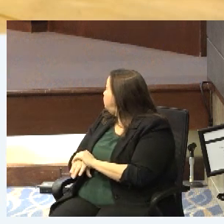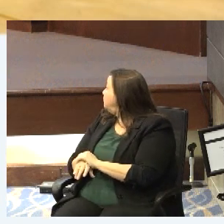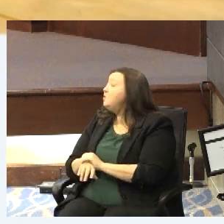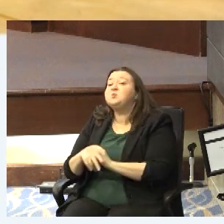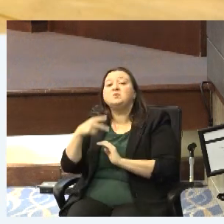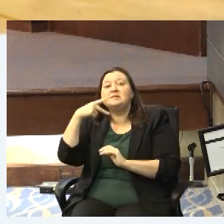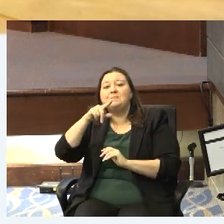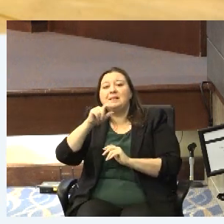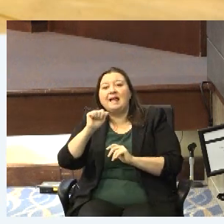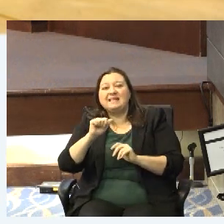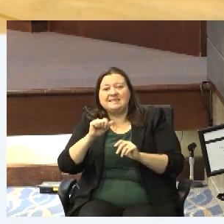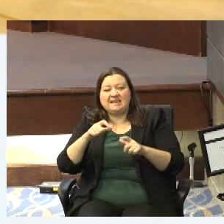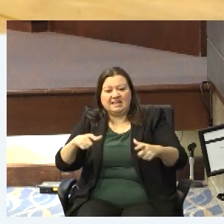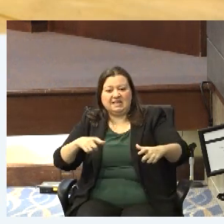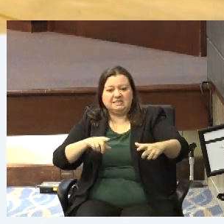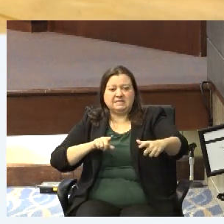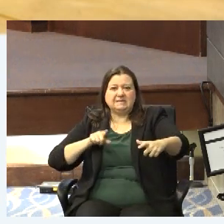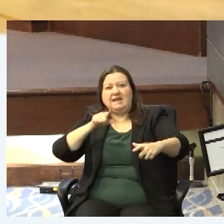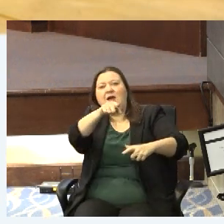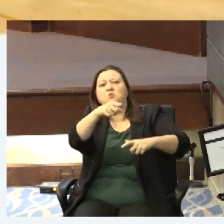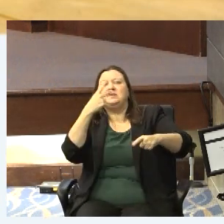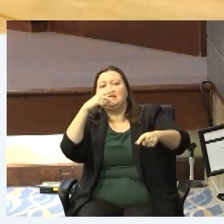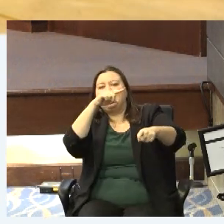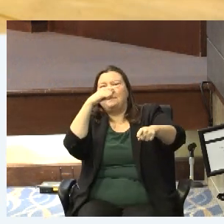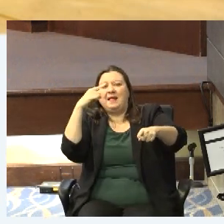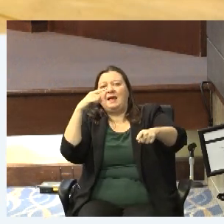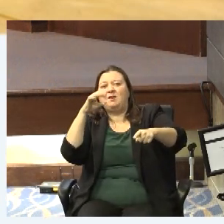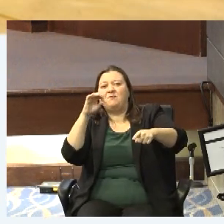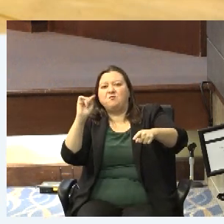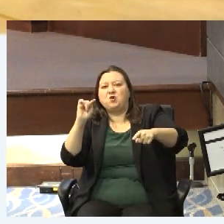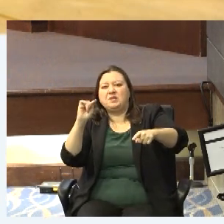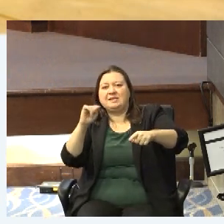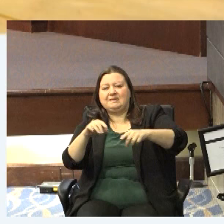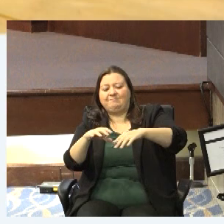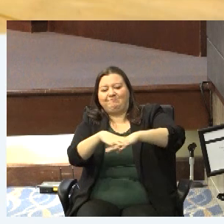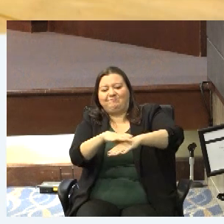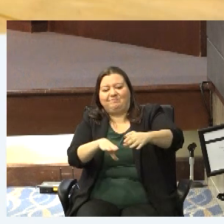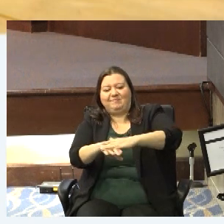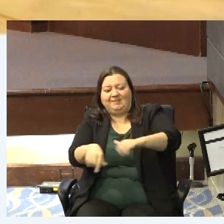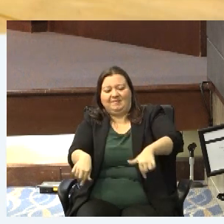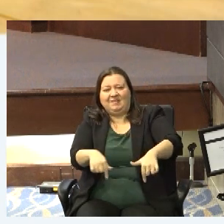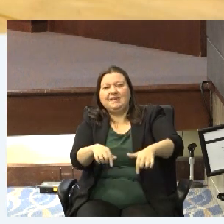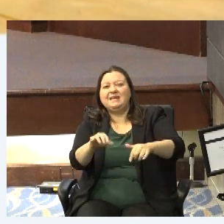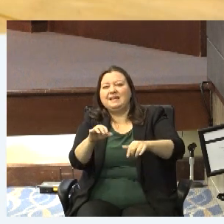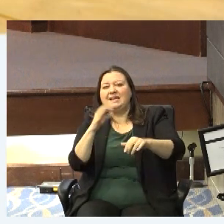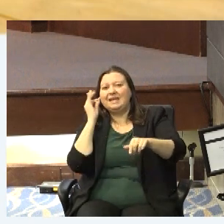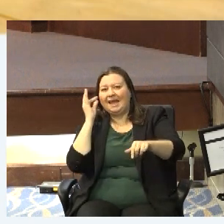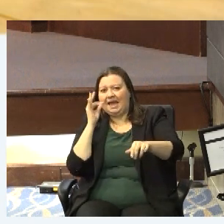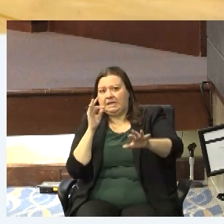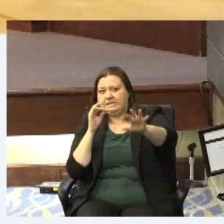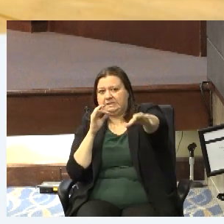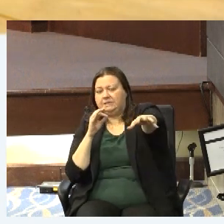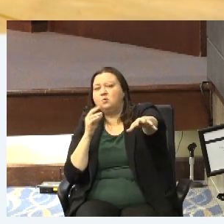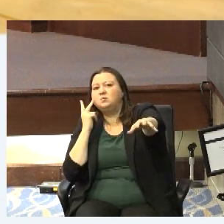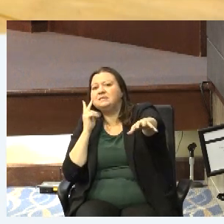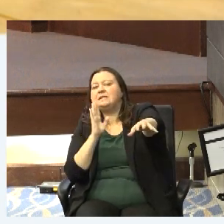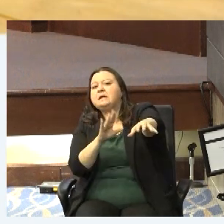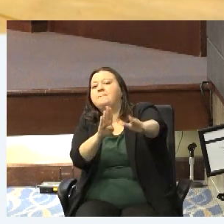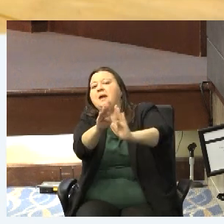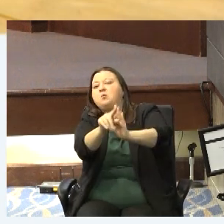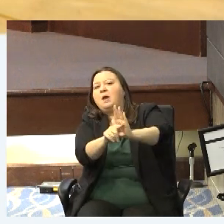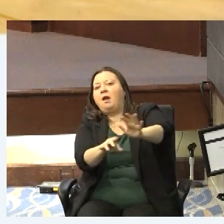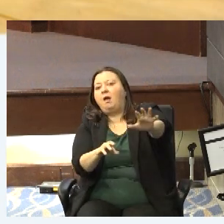the plaza towards the black-footed cat exhibit, and that is the building that you see in the background.